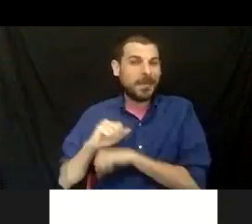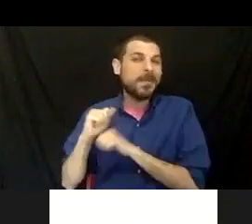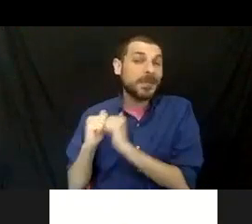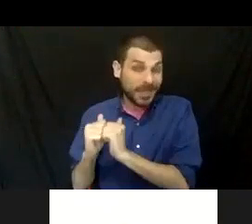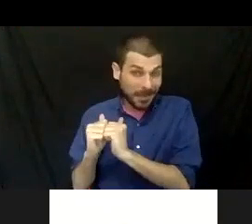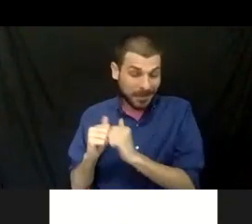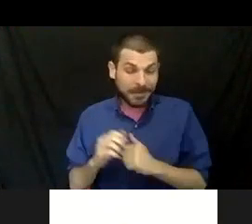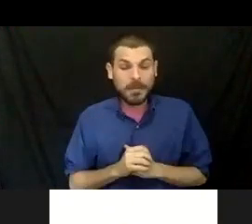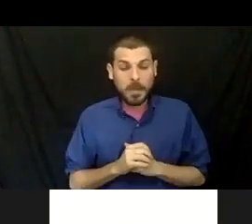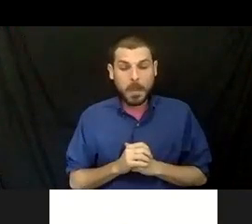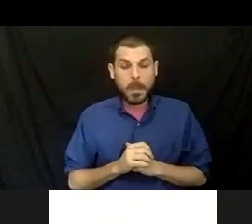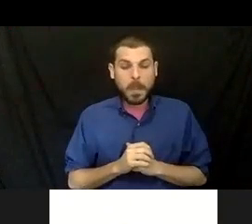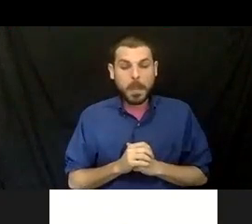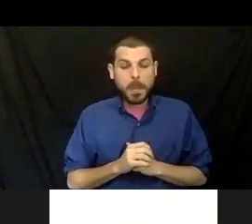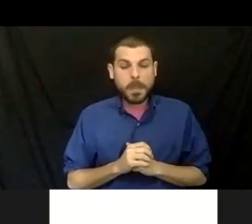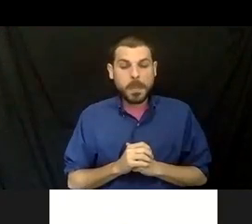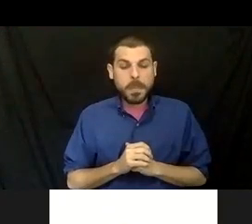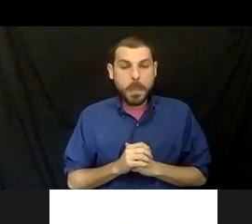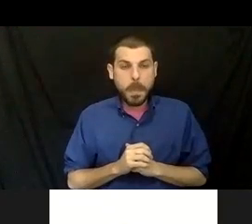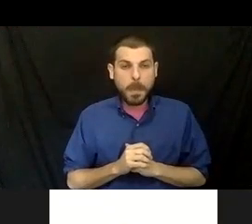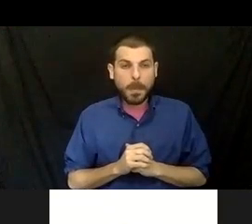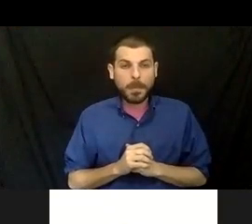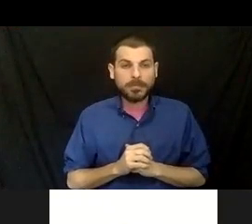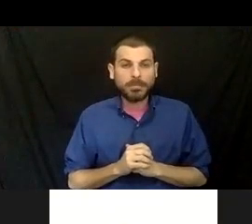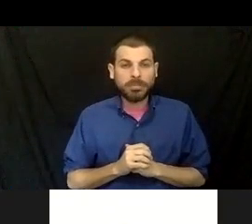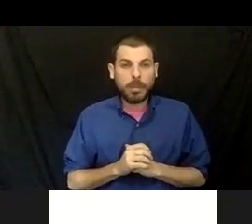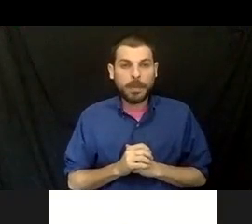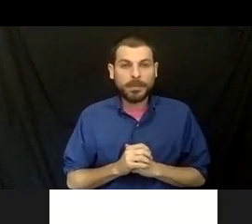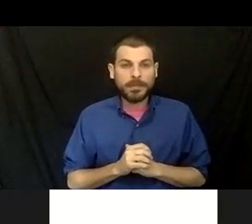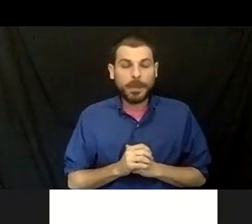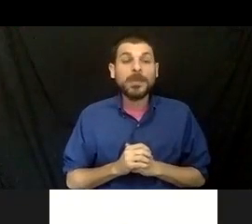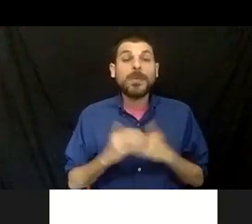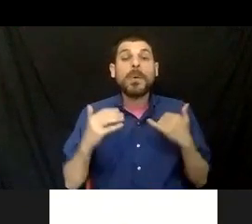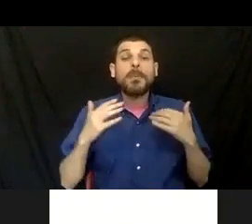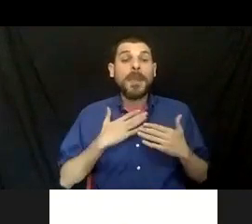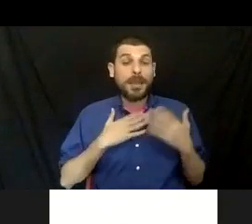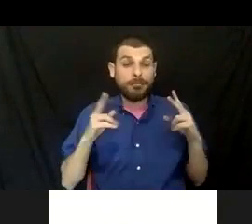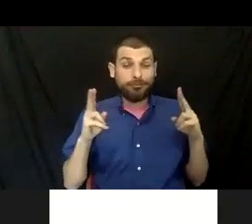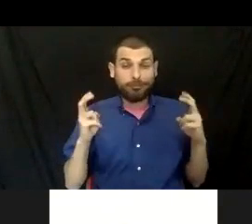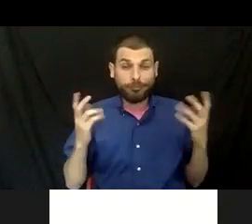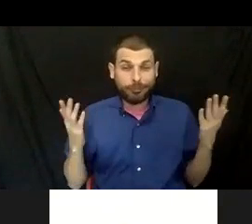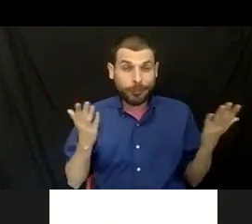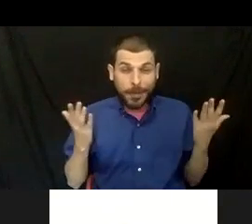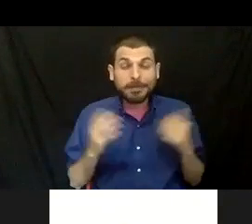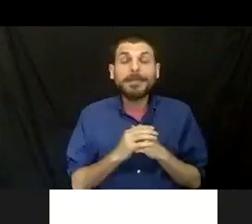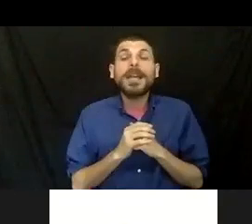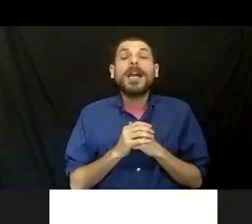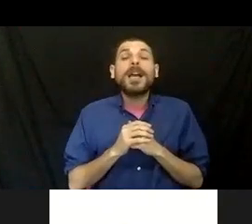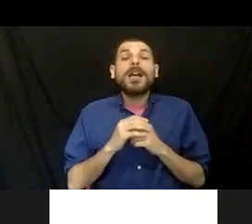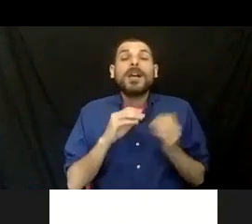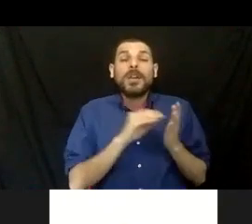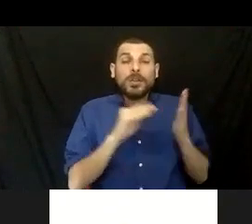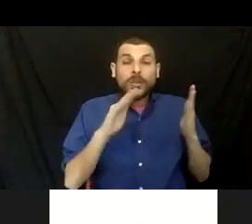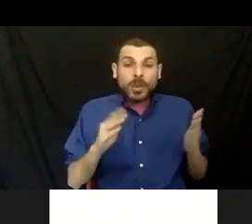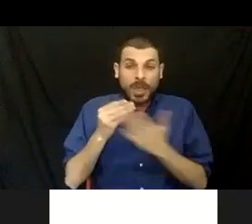Aid Services of Oregon. I'm going to be talking about both student loans and unemployment